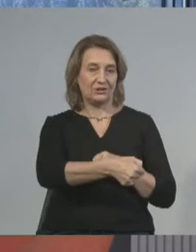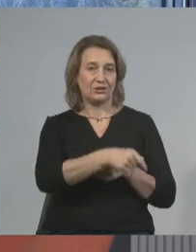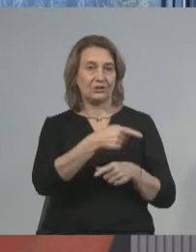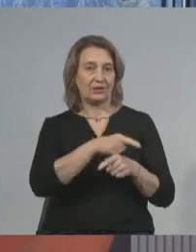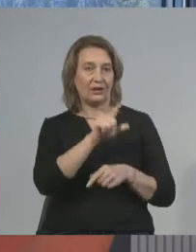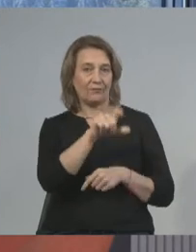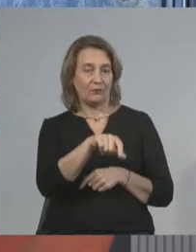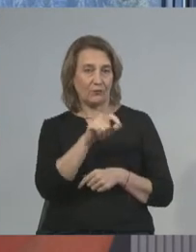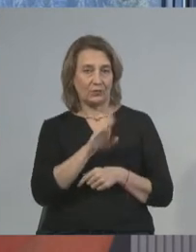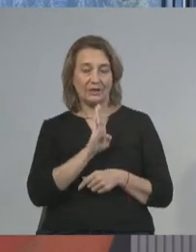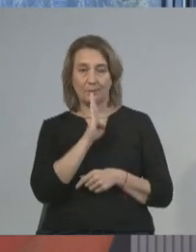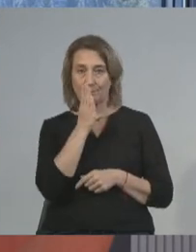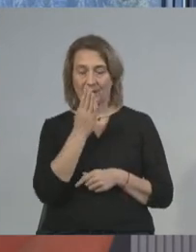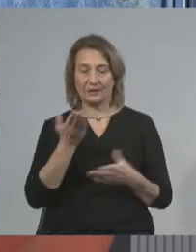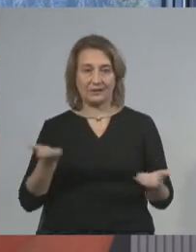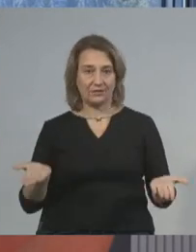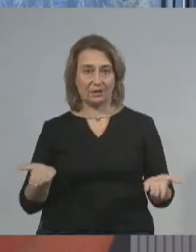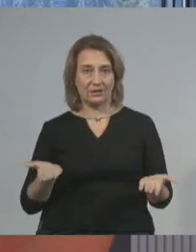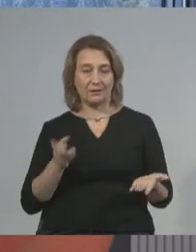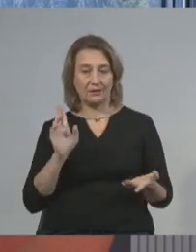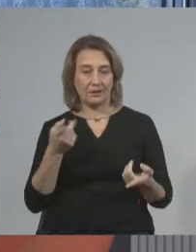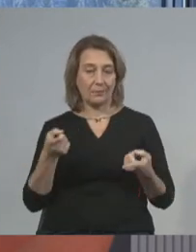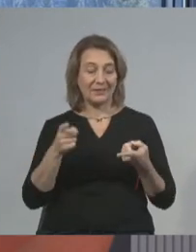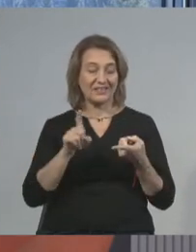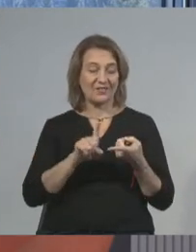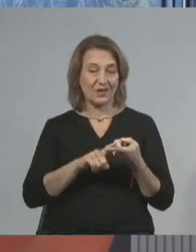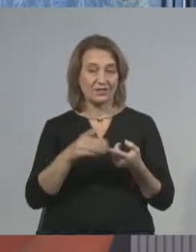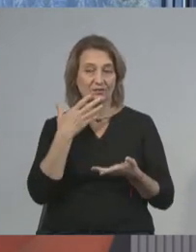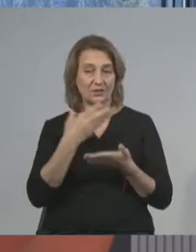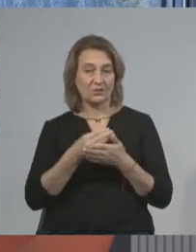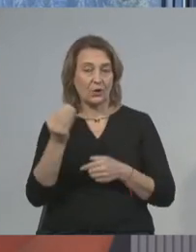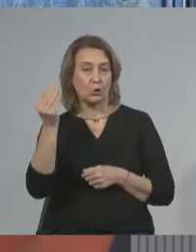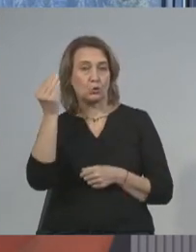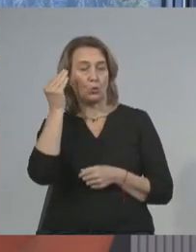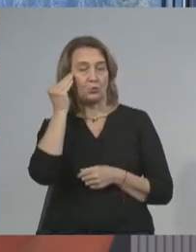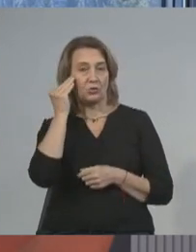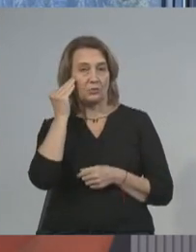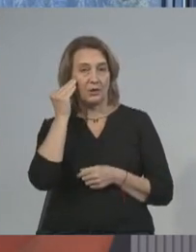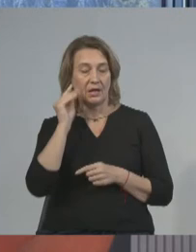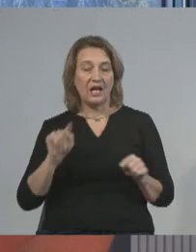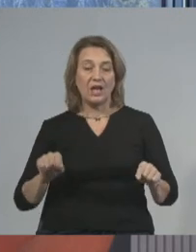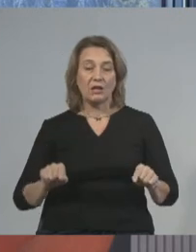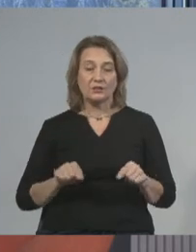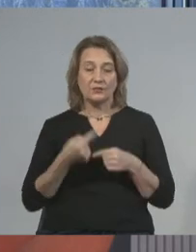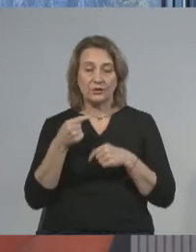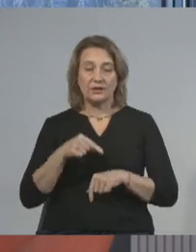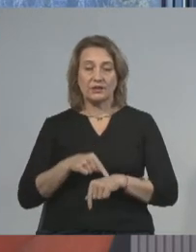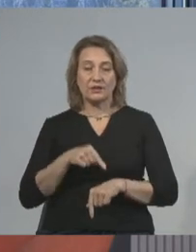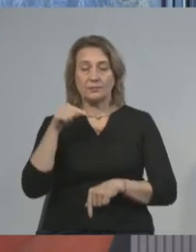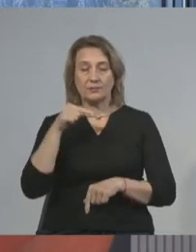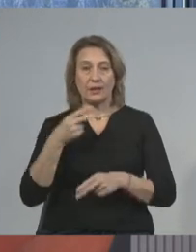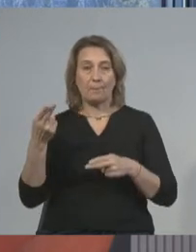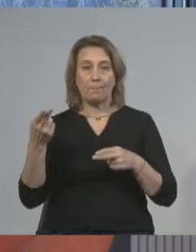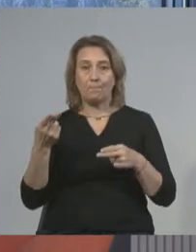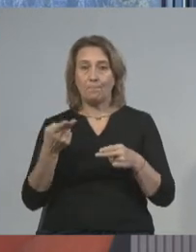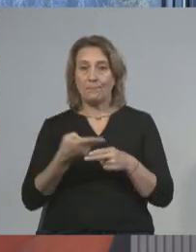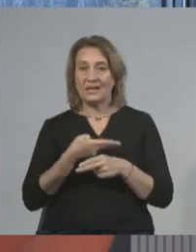something that the argumentation is based on what